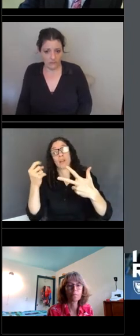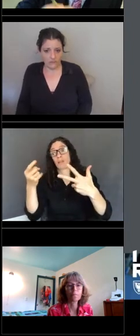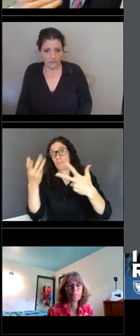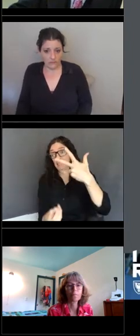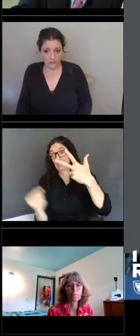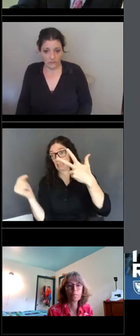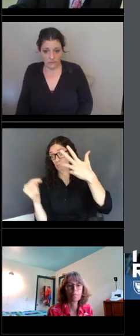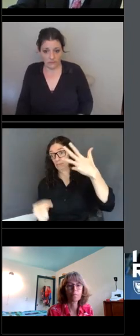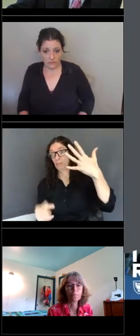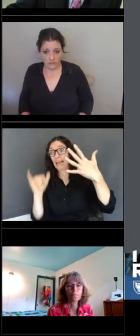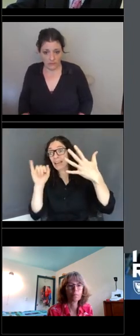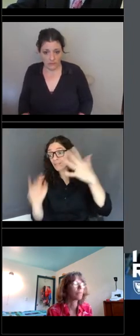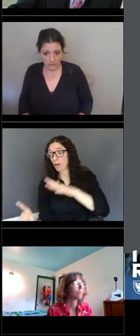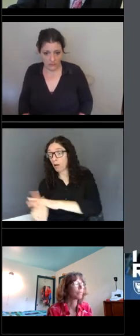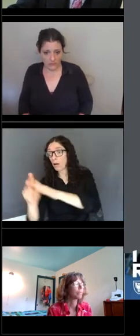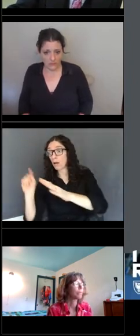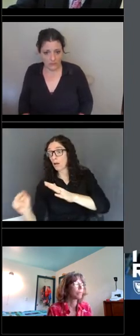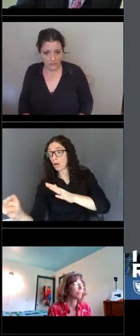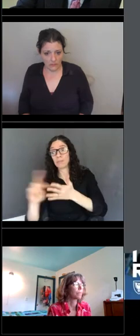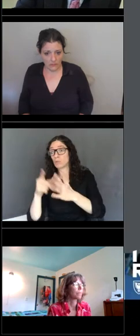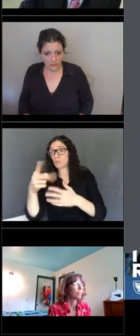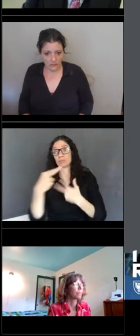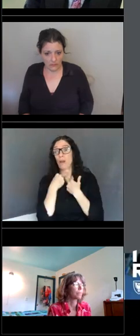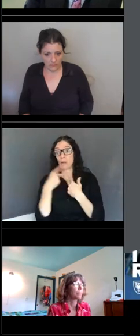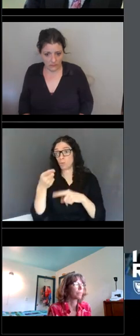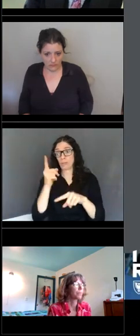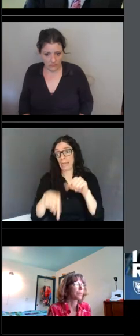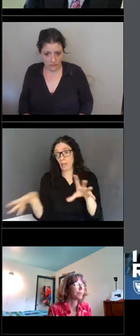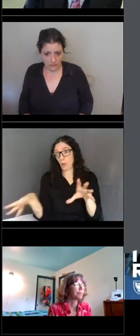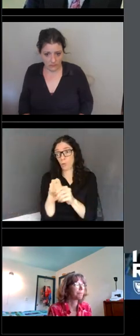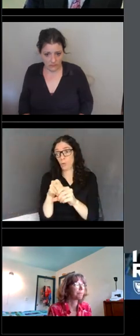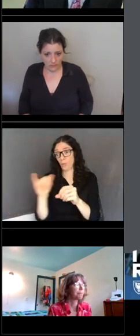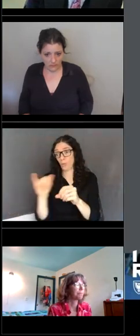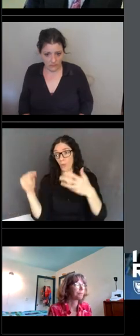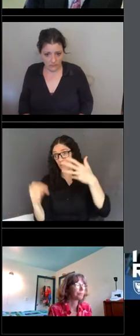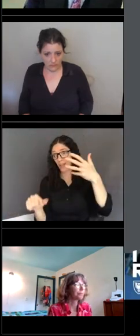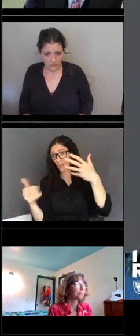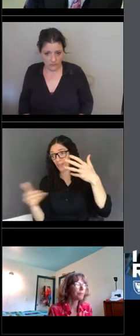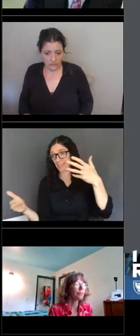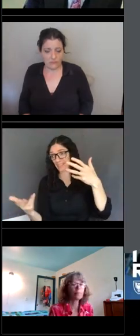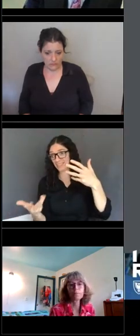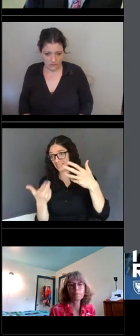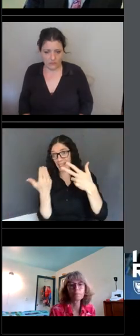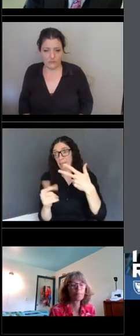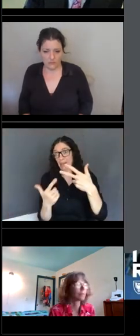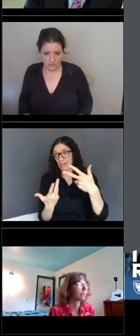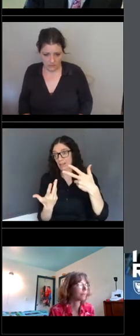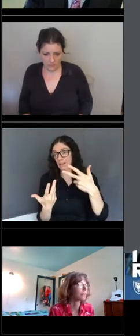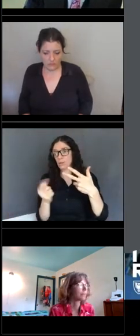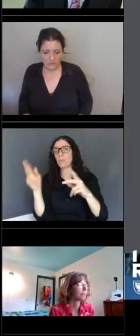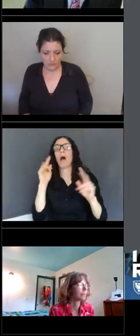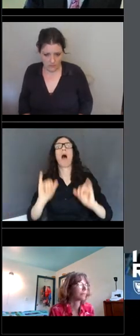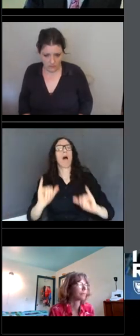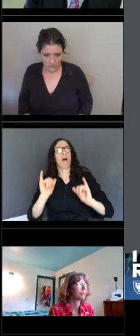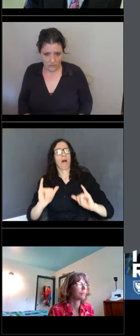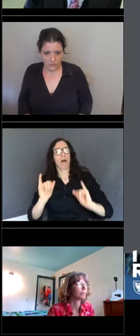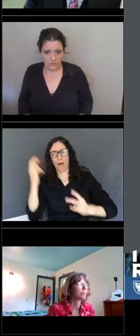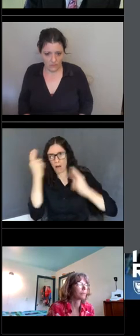want to pass this information out to the marine protected areas that exist so that they have access and can try to take these actions